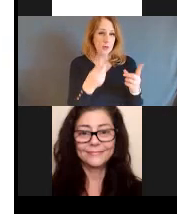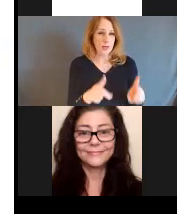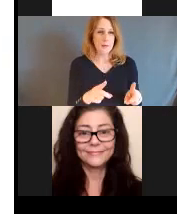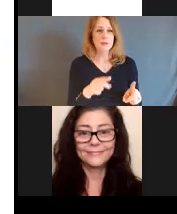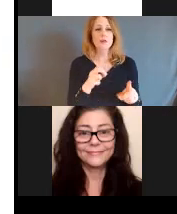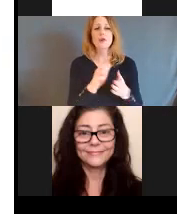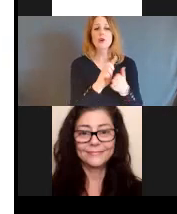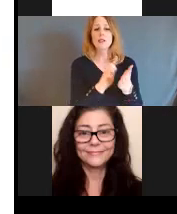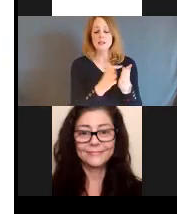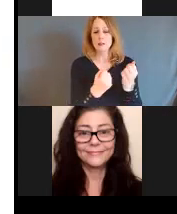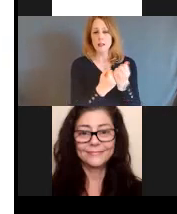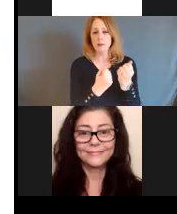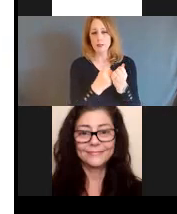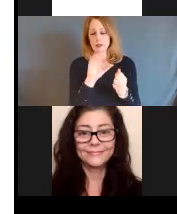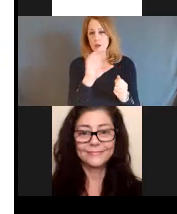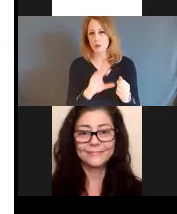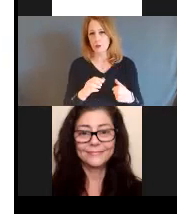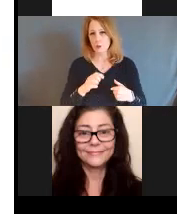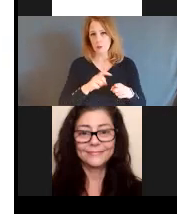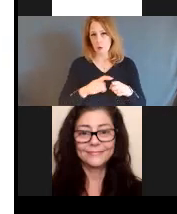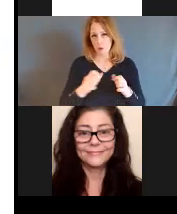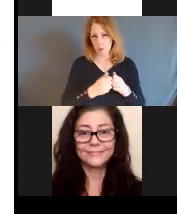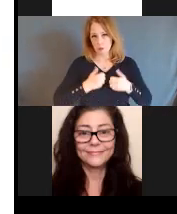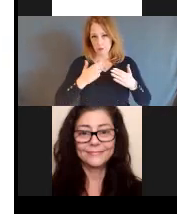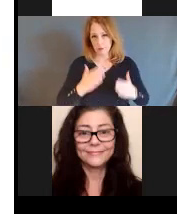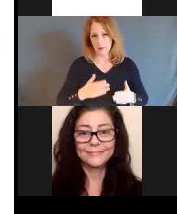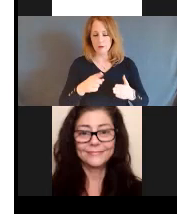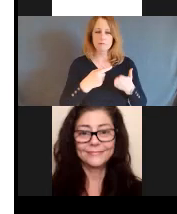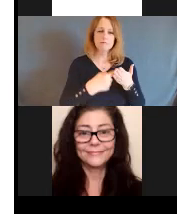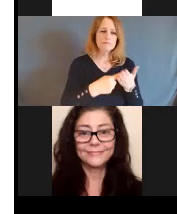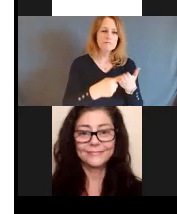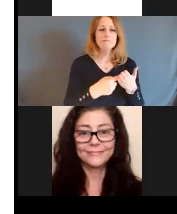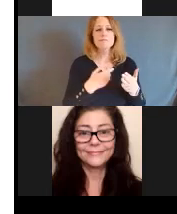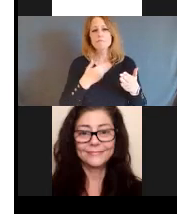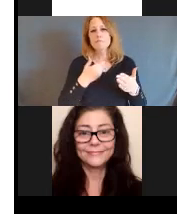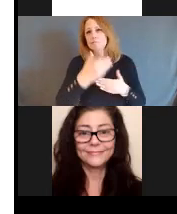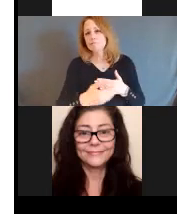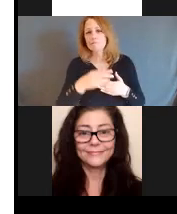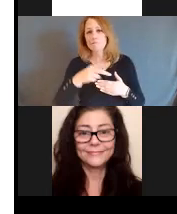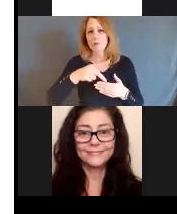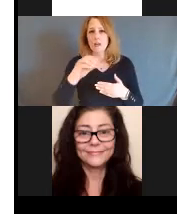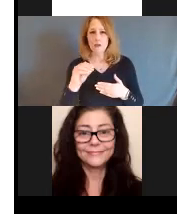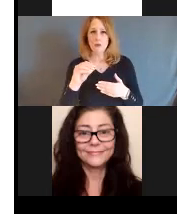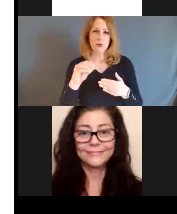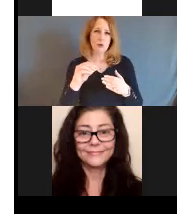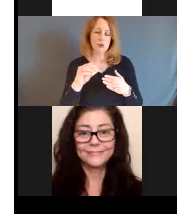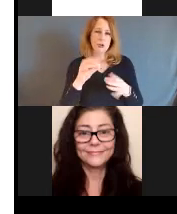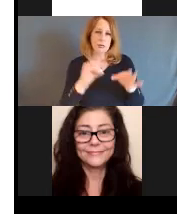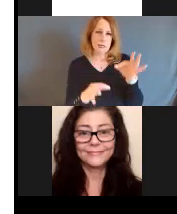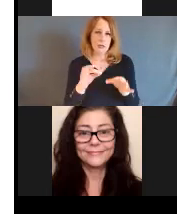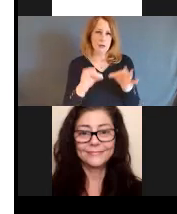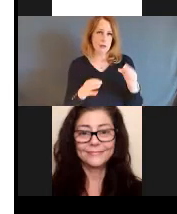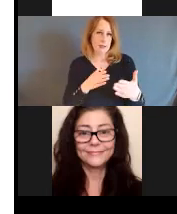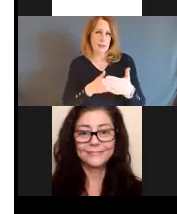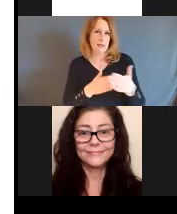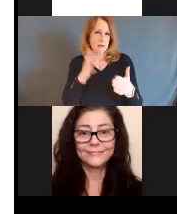legal advocate on a Zoom call with a survivor, and you're discussing their upcoming protective order hearing against their former spouse who